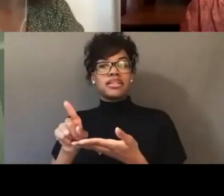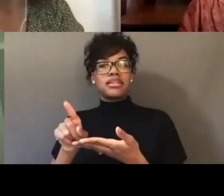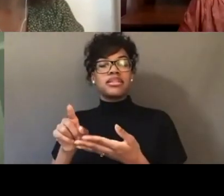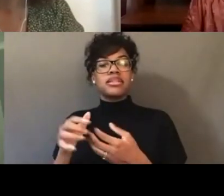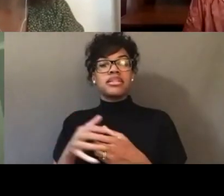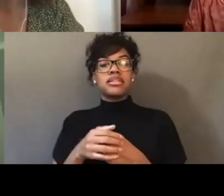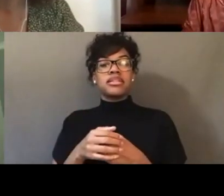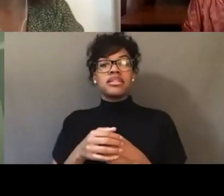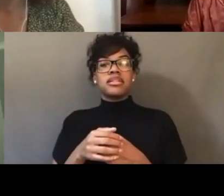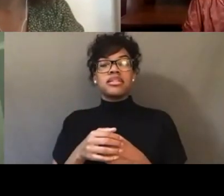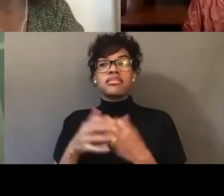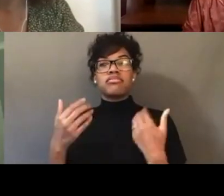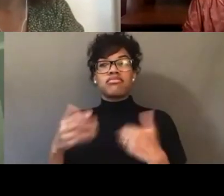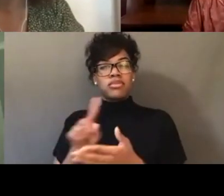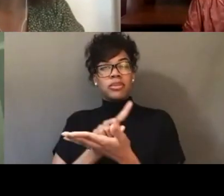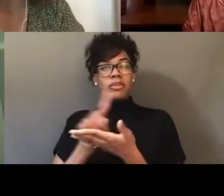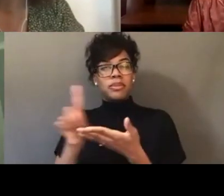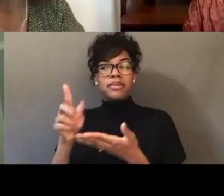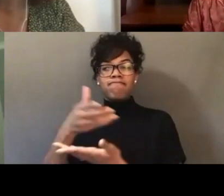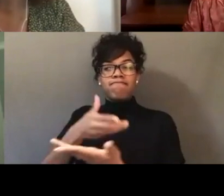my people.